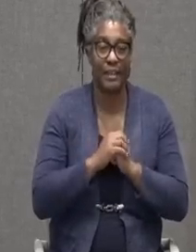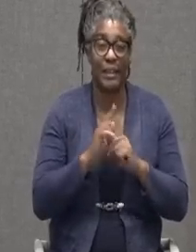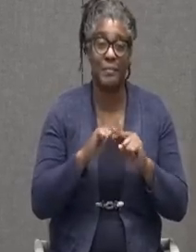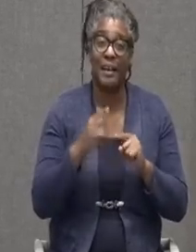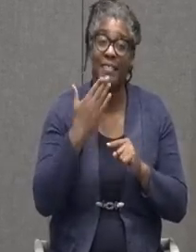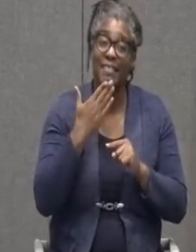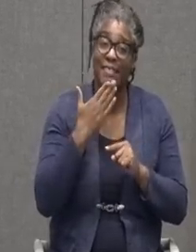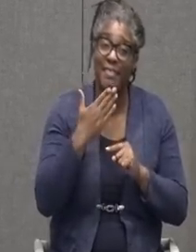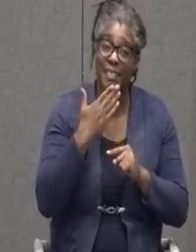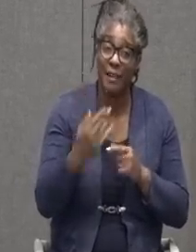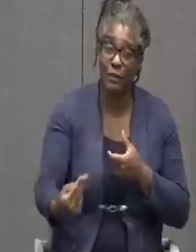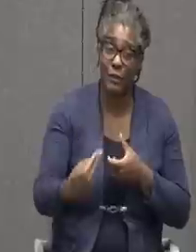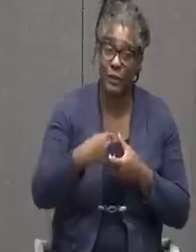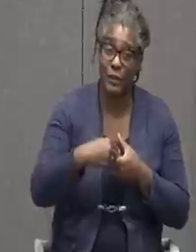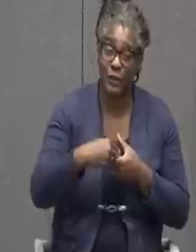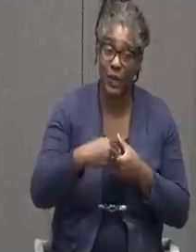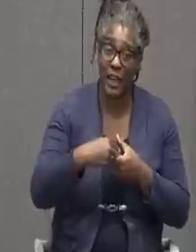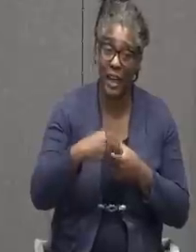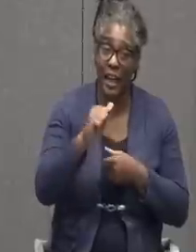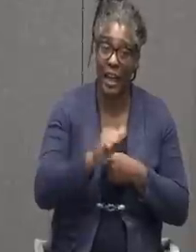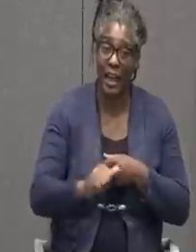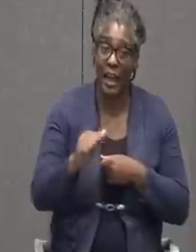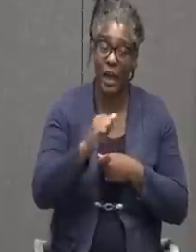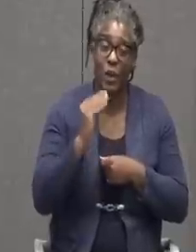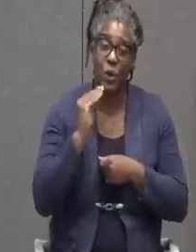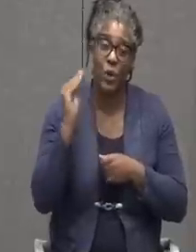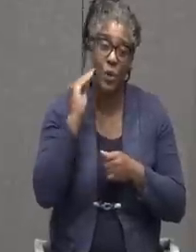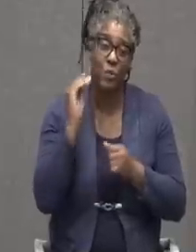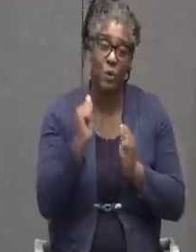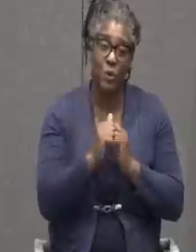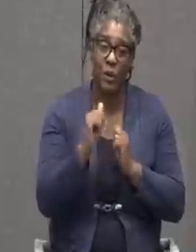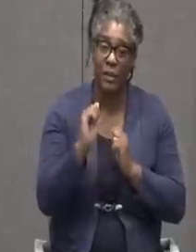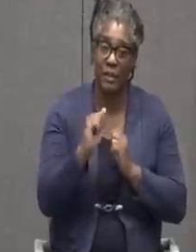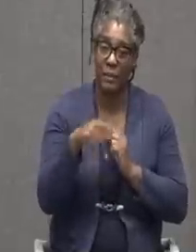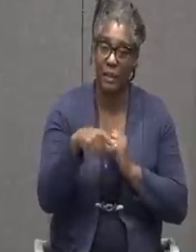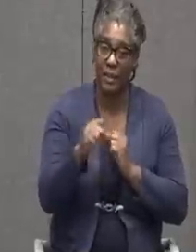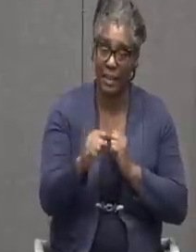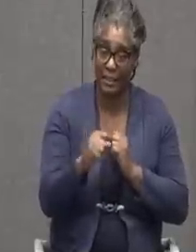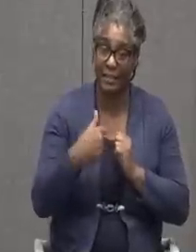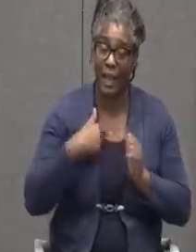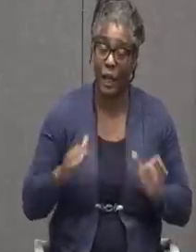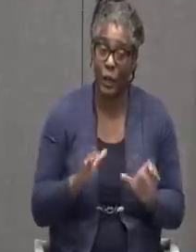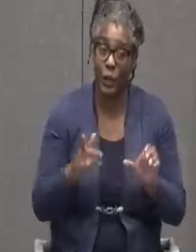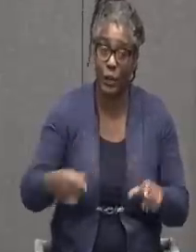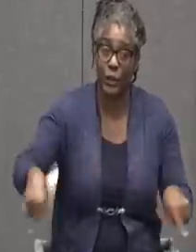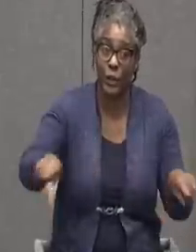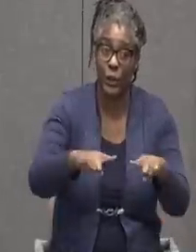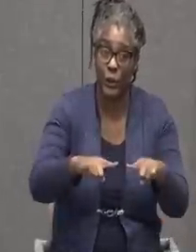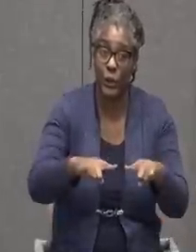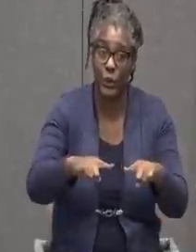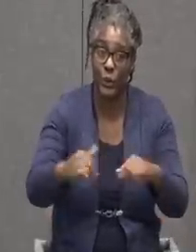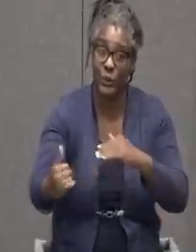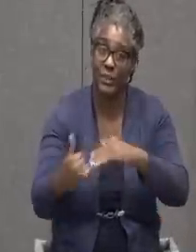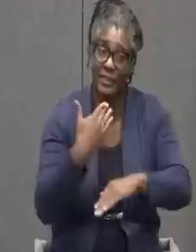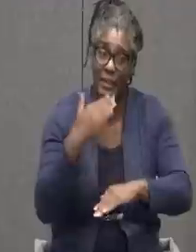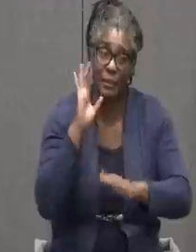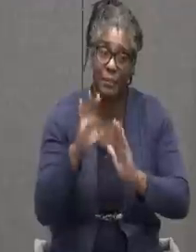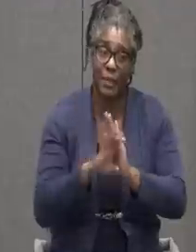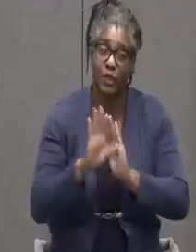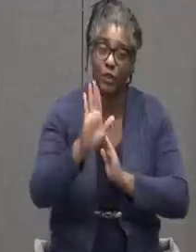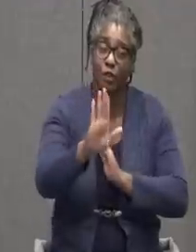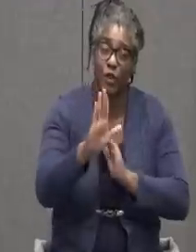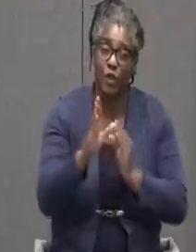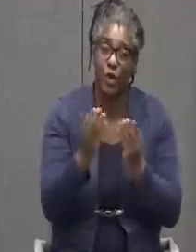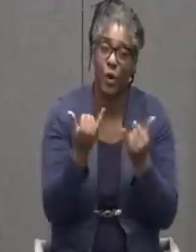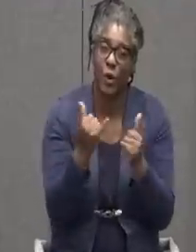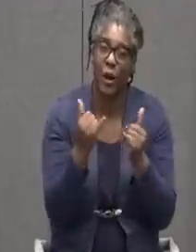at home with APS, and I want to encourage you to find a way to send me your playgrounds for ants and tell me